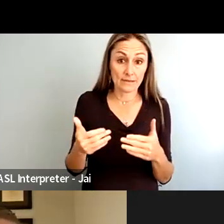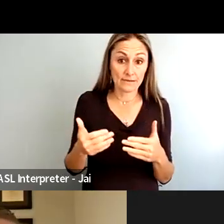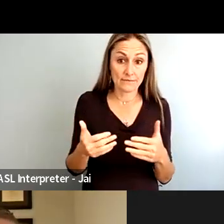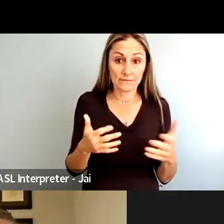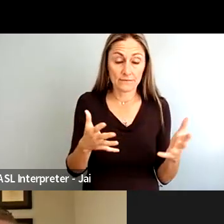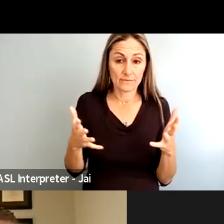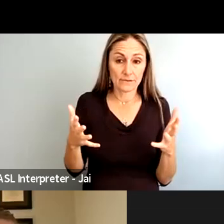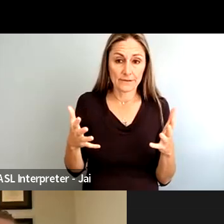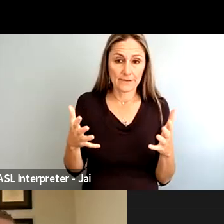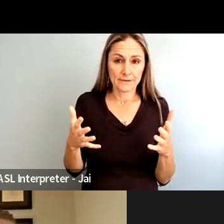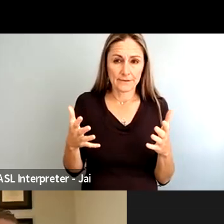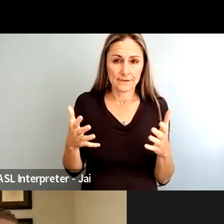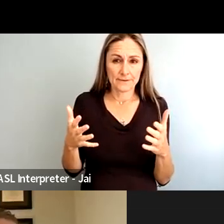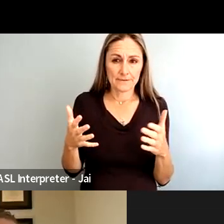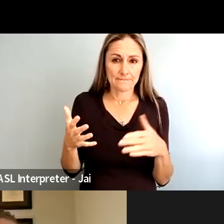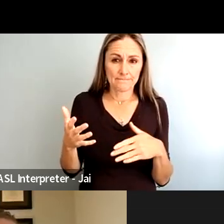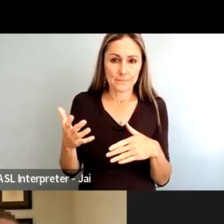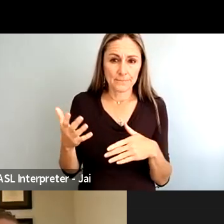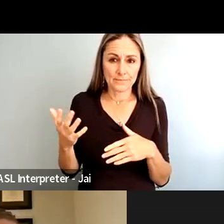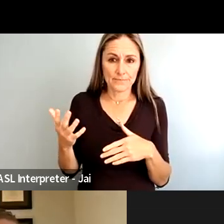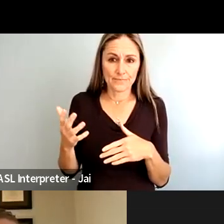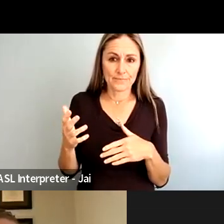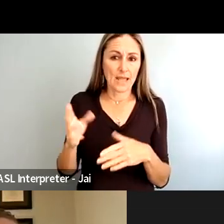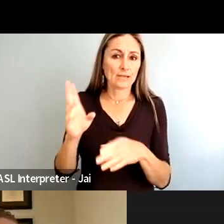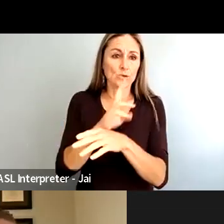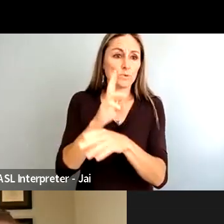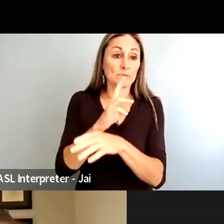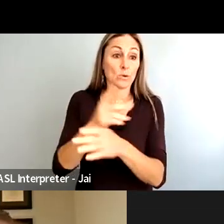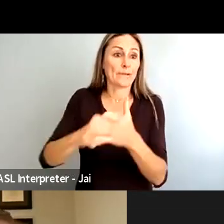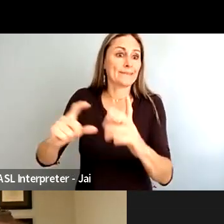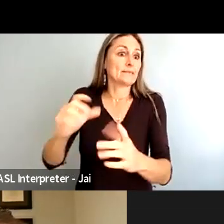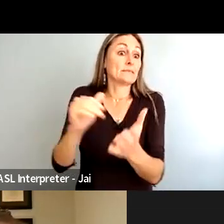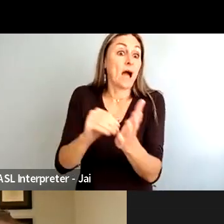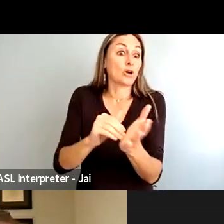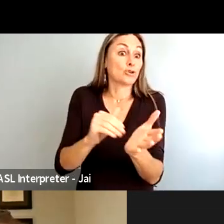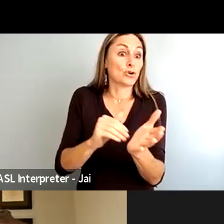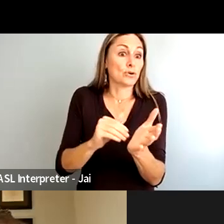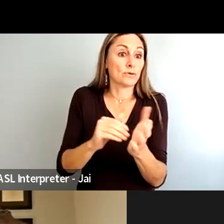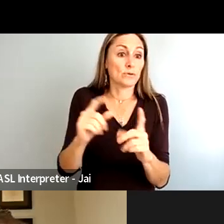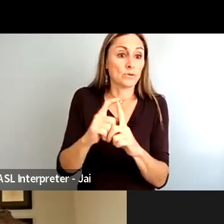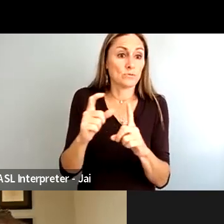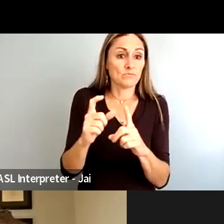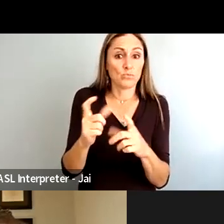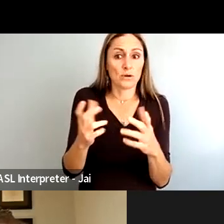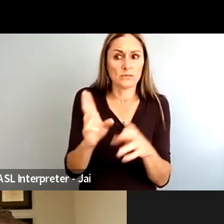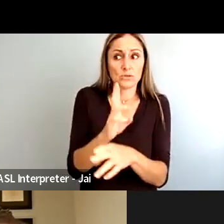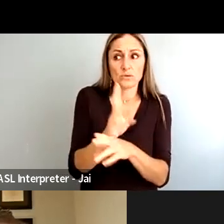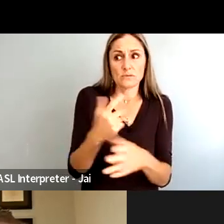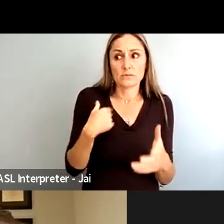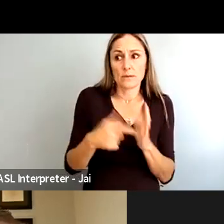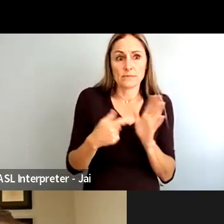used, not necessarily using that term to describe them, because that's not the take that we have from